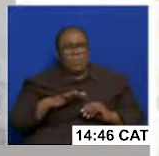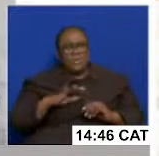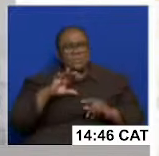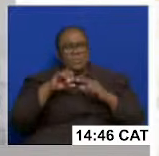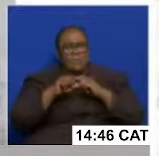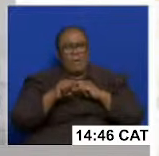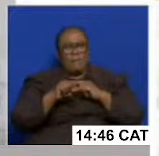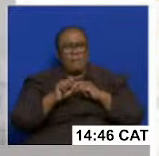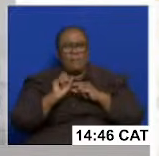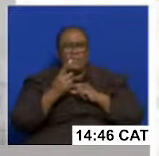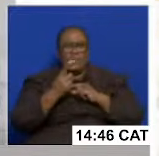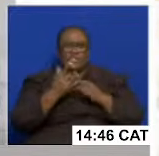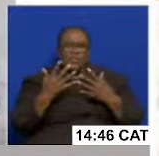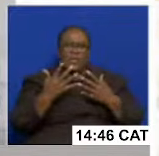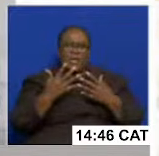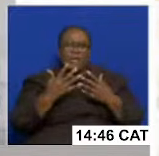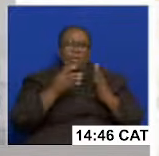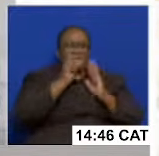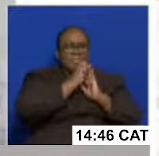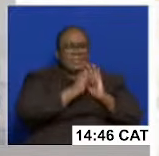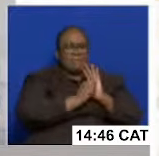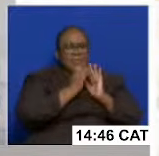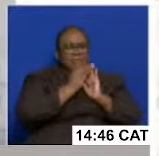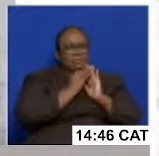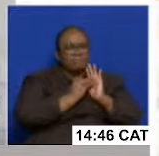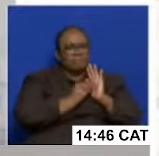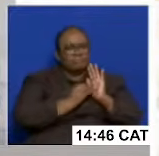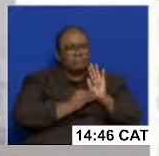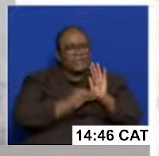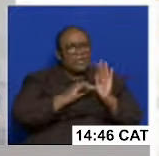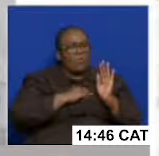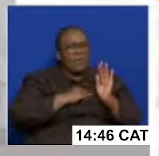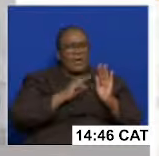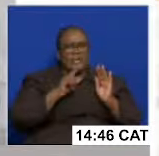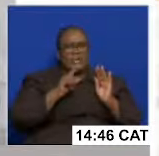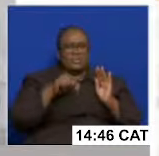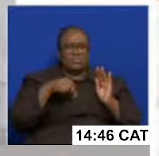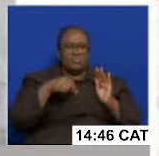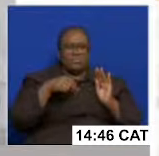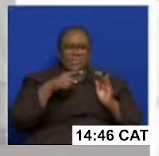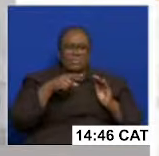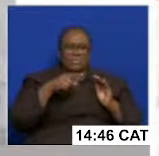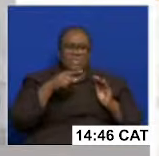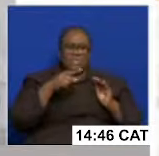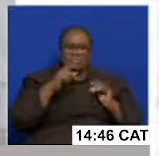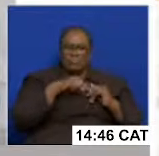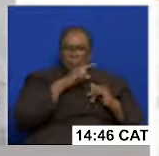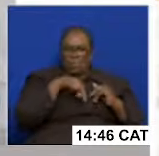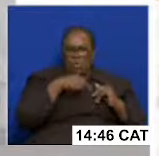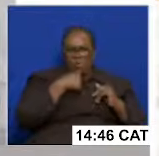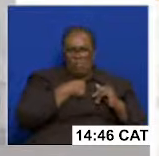can't be right, me just giving him your number. You see that?